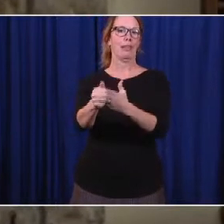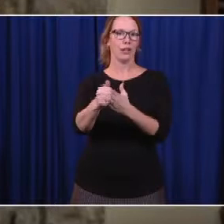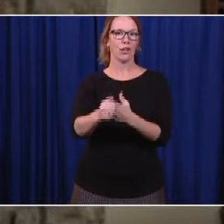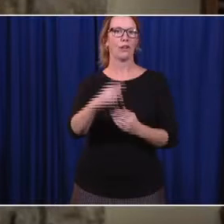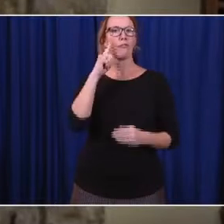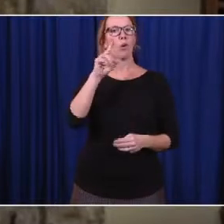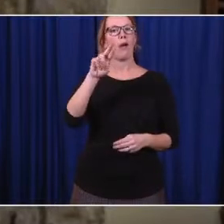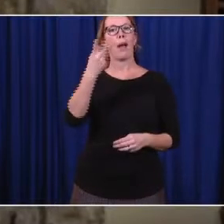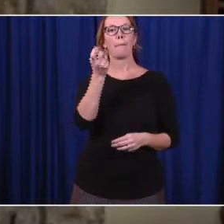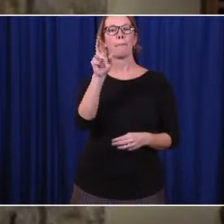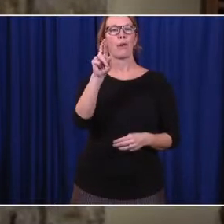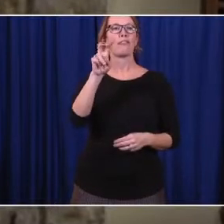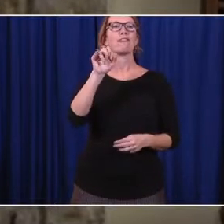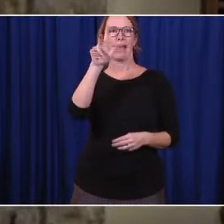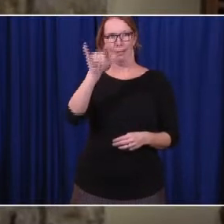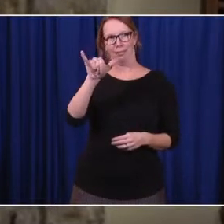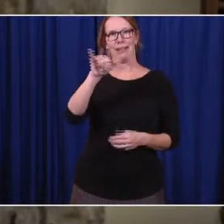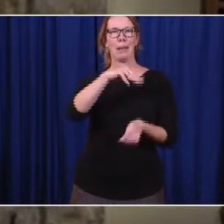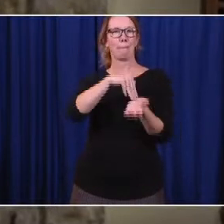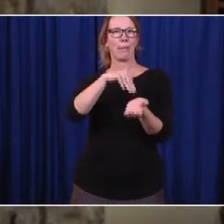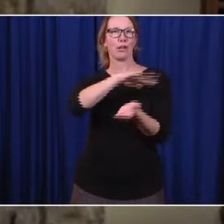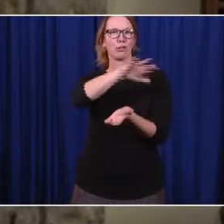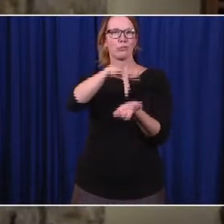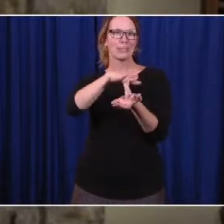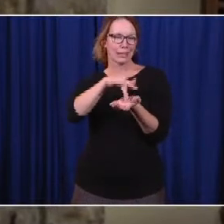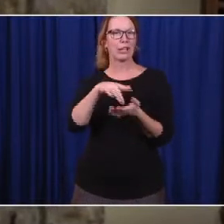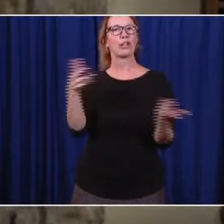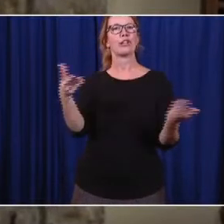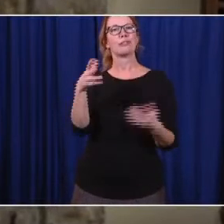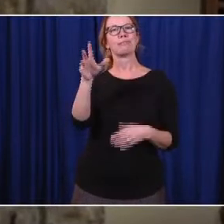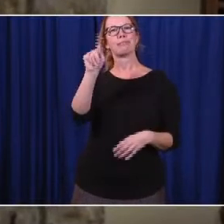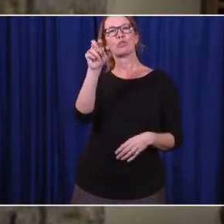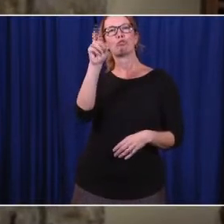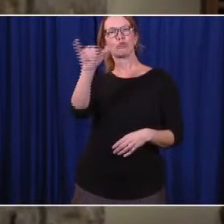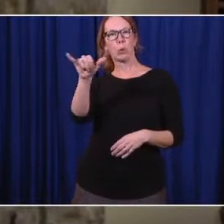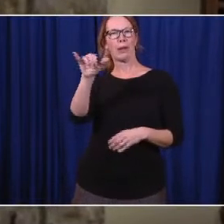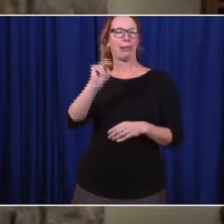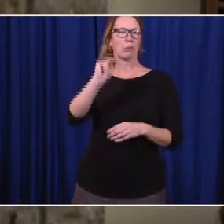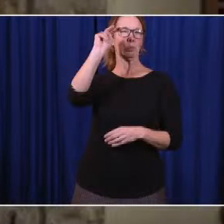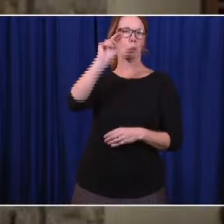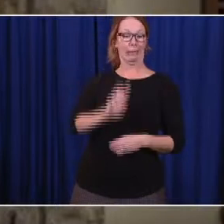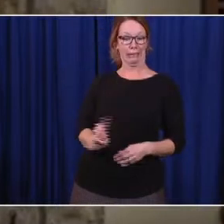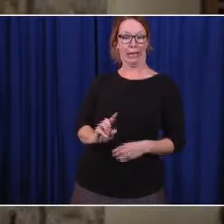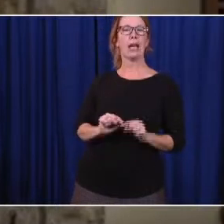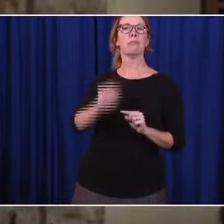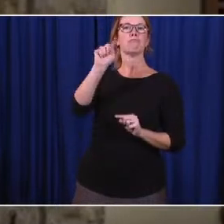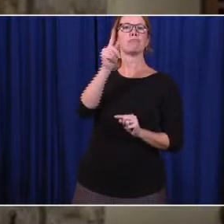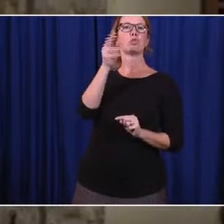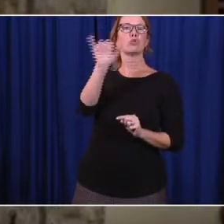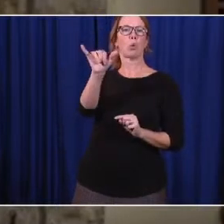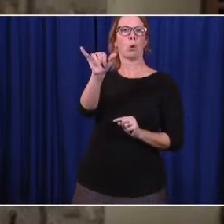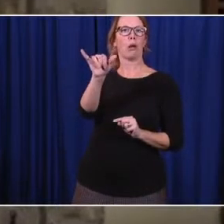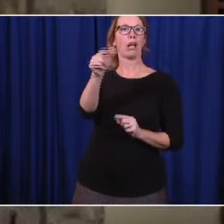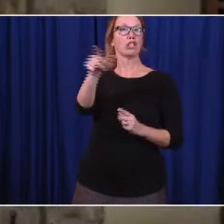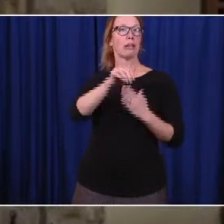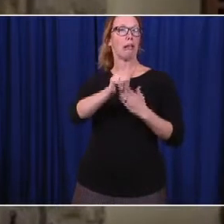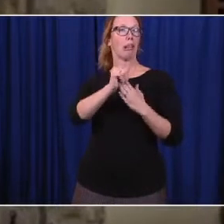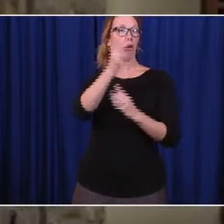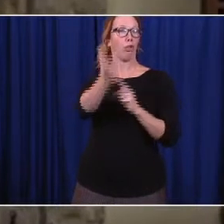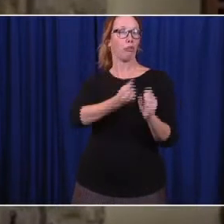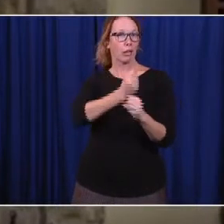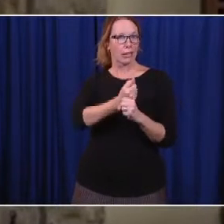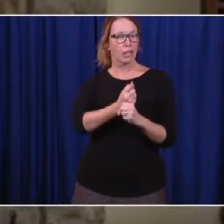Valley Medical Center in Troy, which is north of Dayton. She's led a team there for 4 years. On average, there are 9 nurses